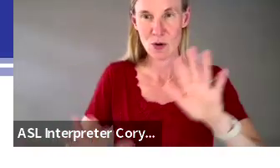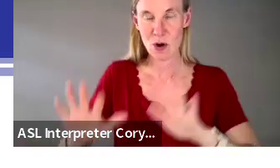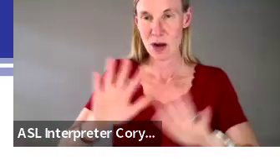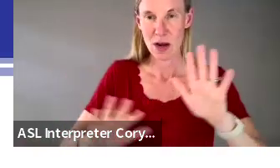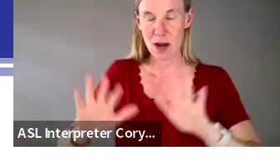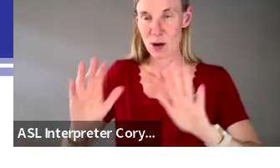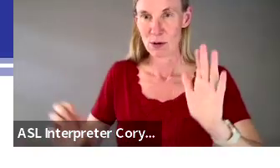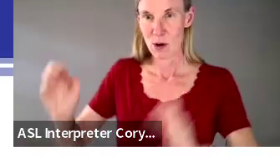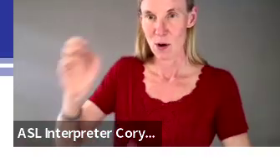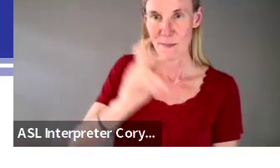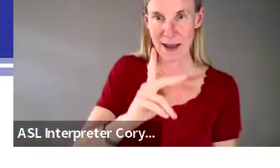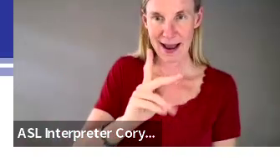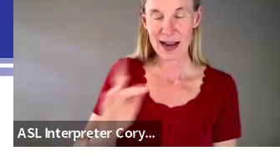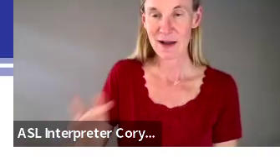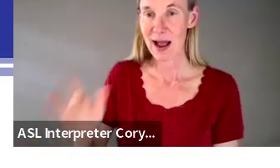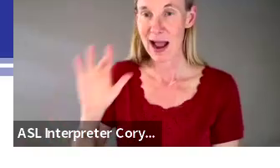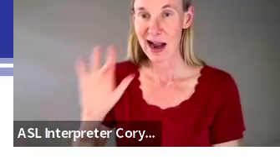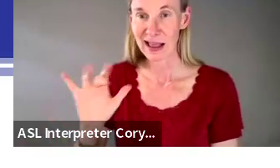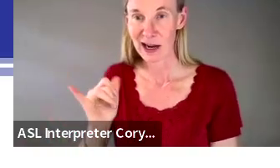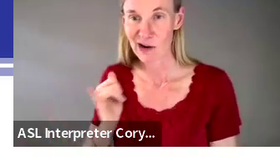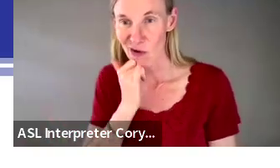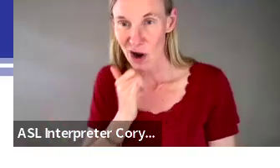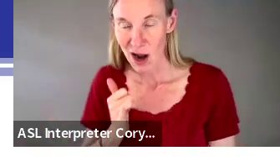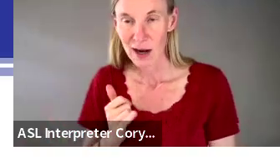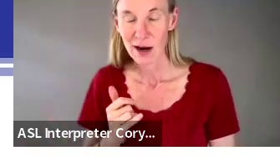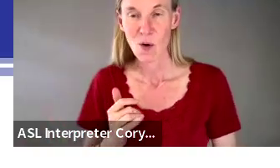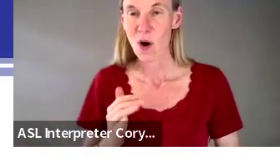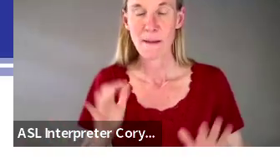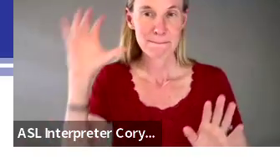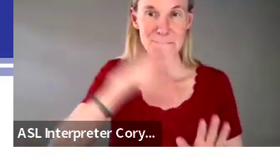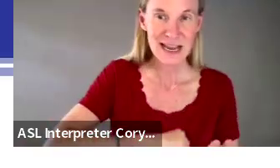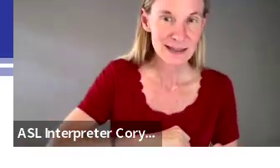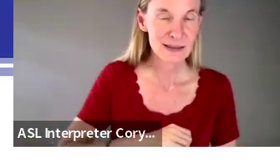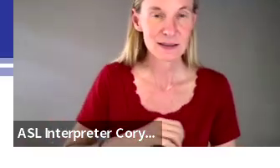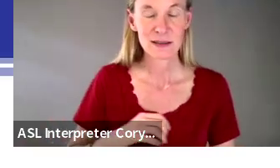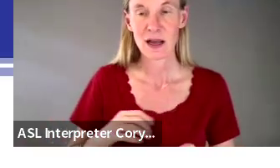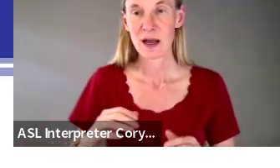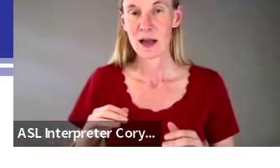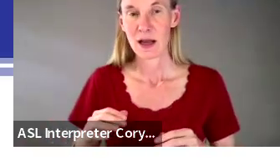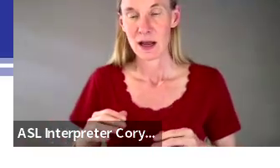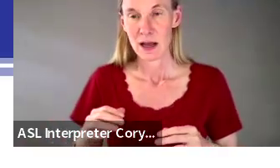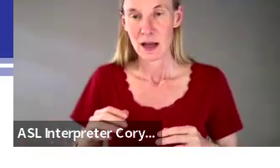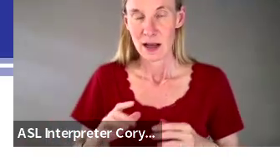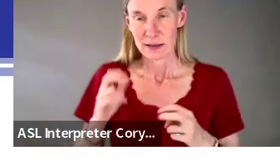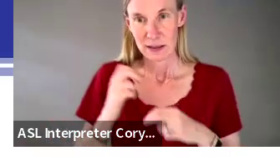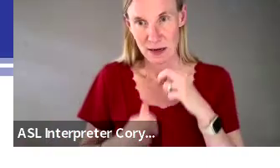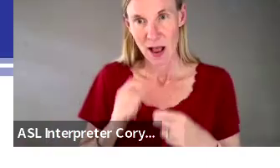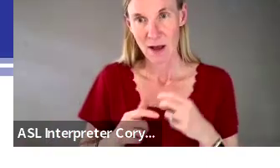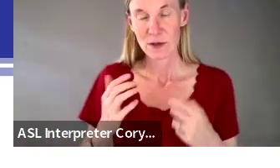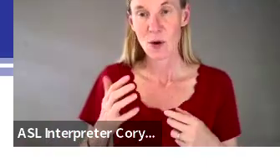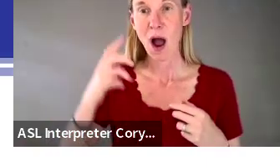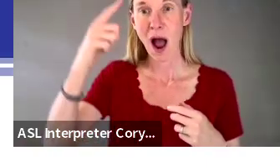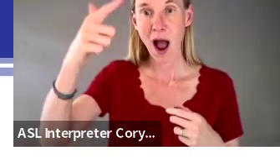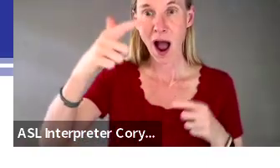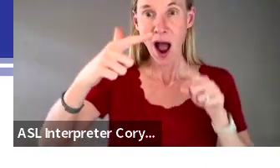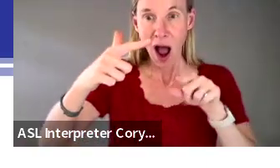something, if they accidentally clicked something in the wrong place, or using a switch, how difficult how